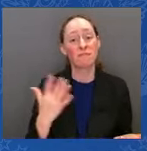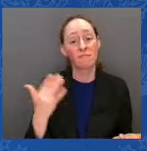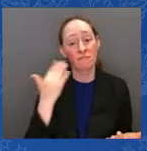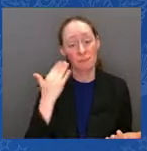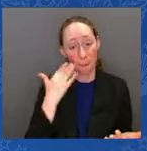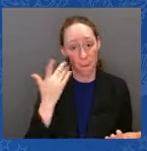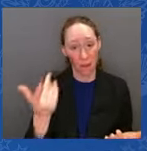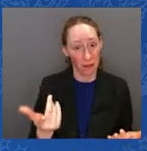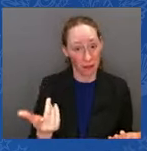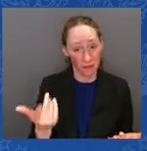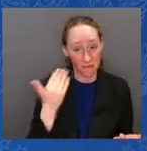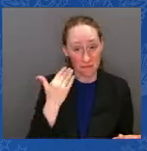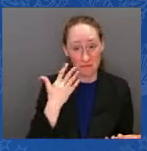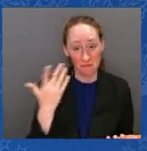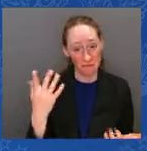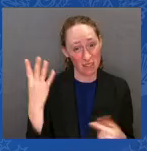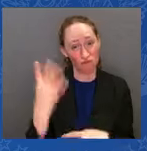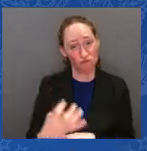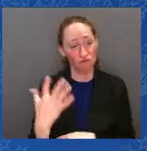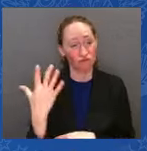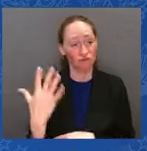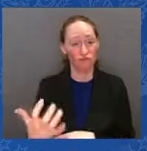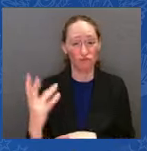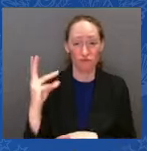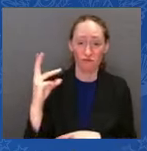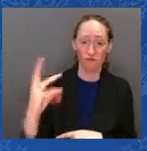month down to $35 a month.